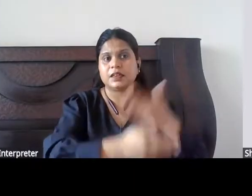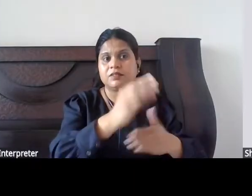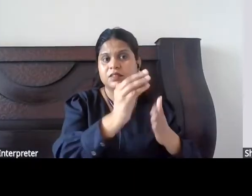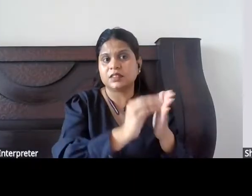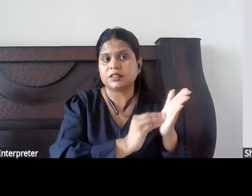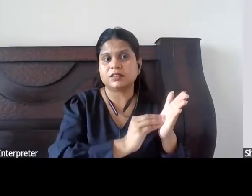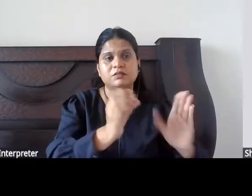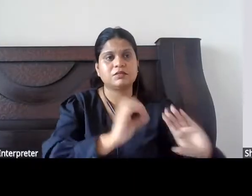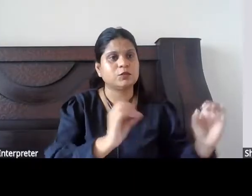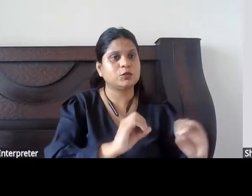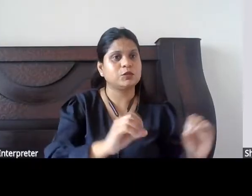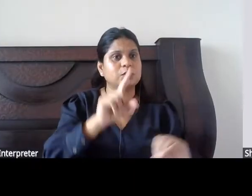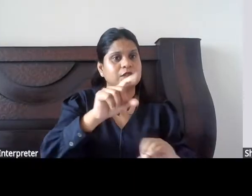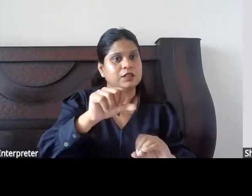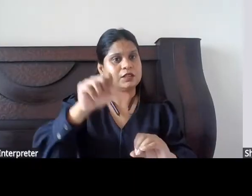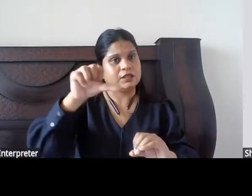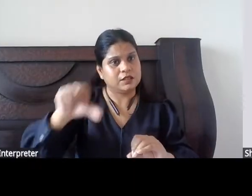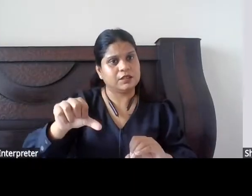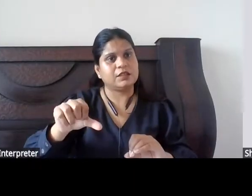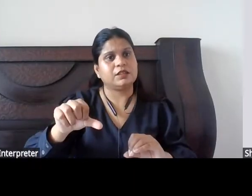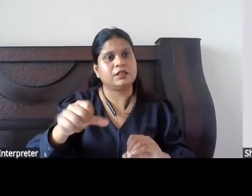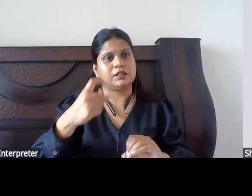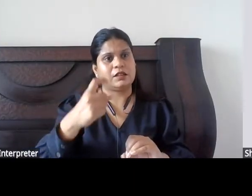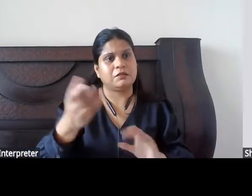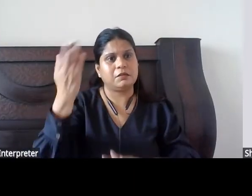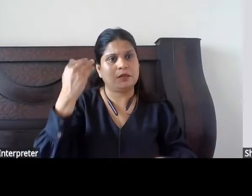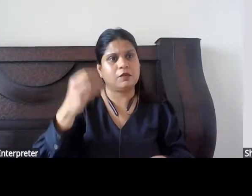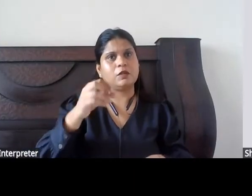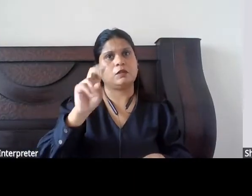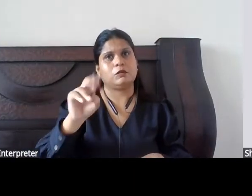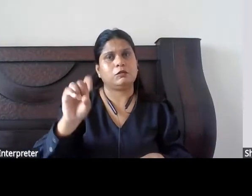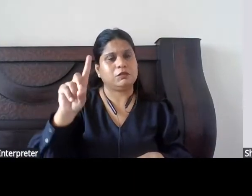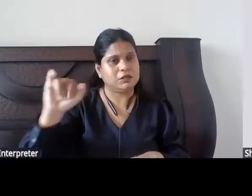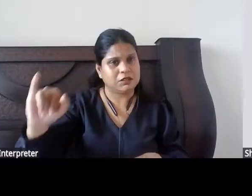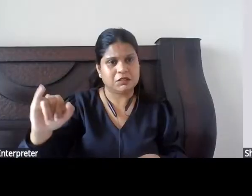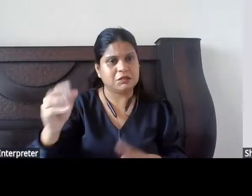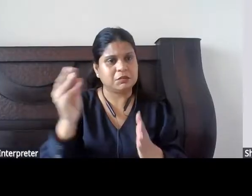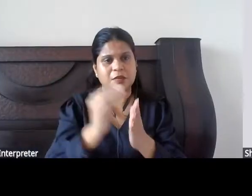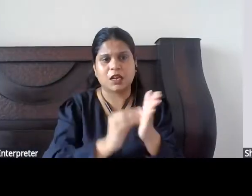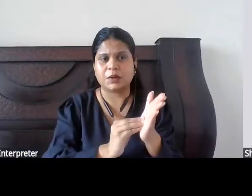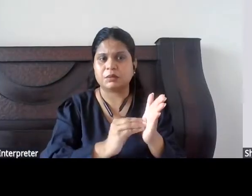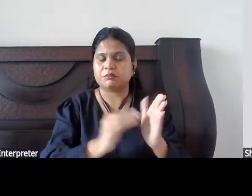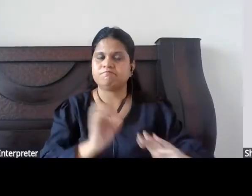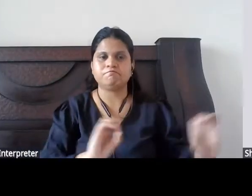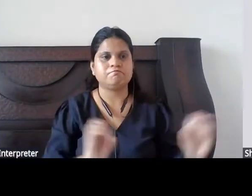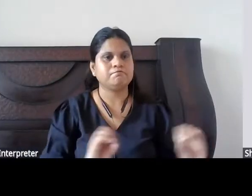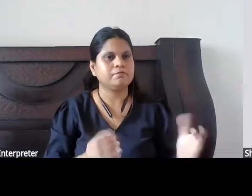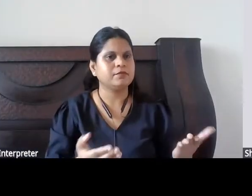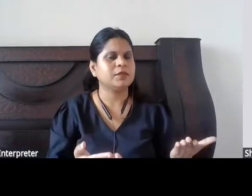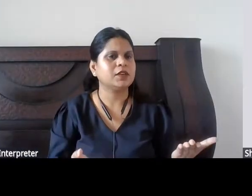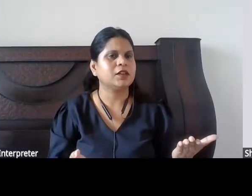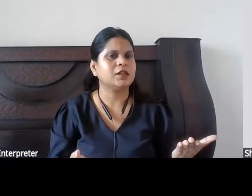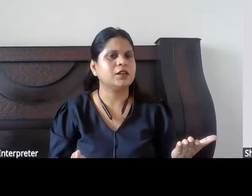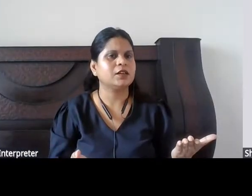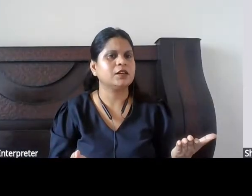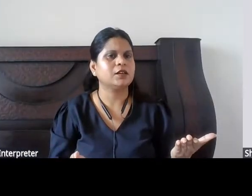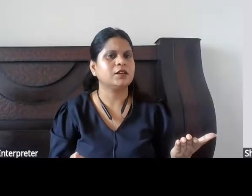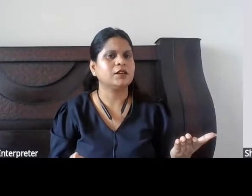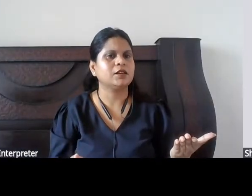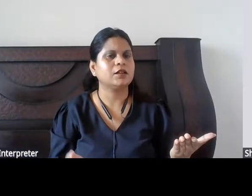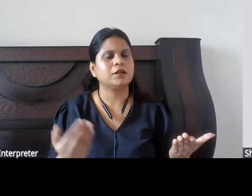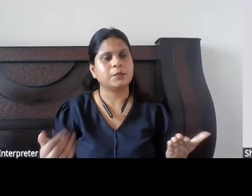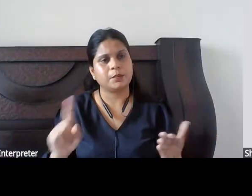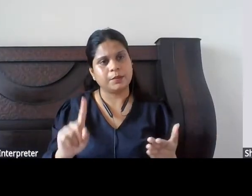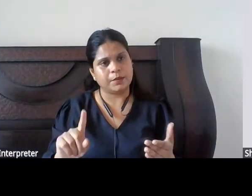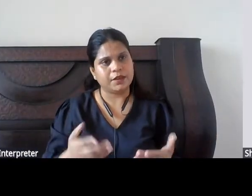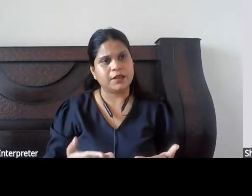1997 Act or in the 2016. Of course, after that we didn't have the census, but all of